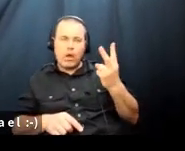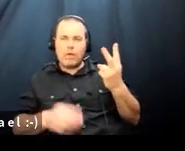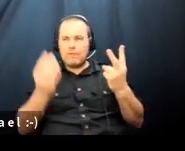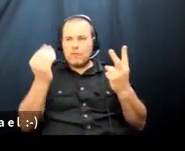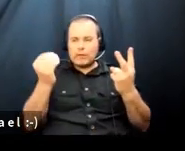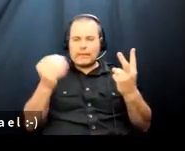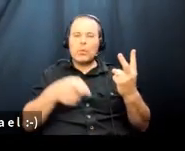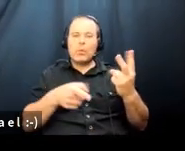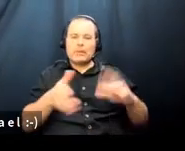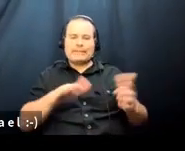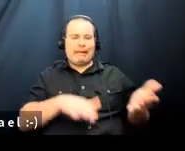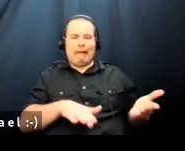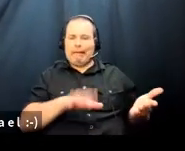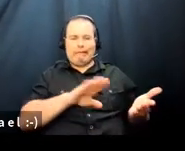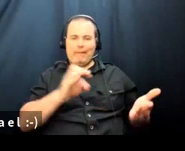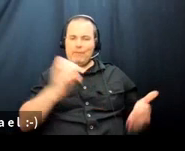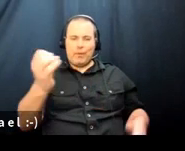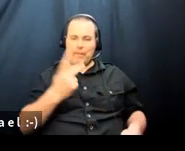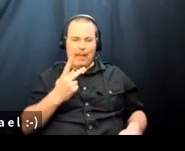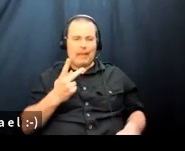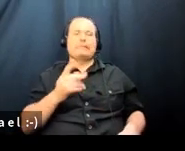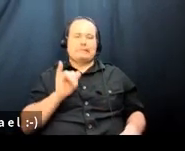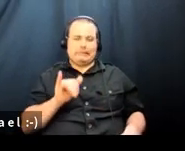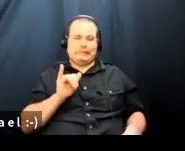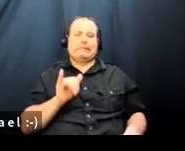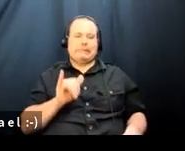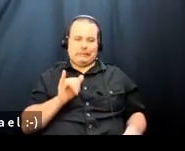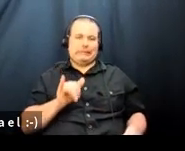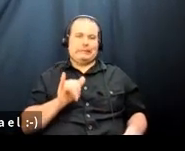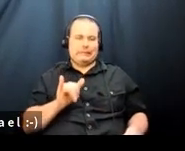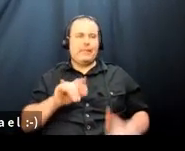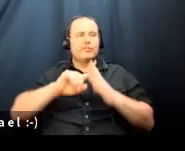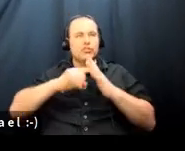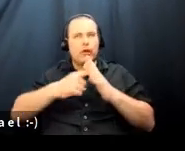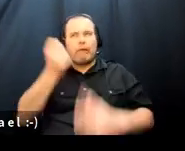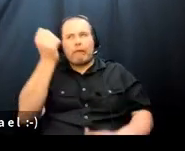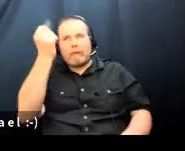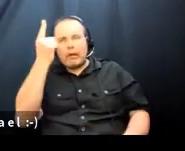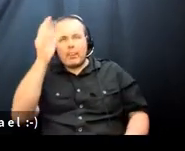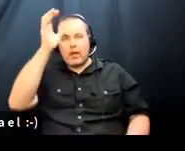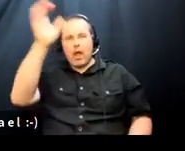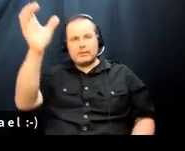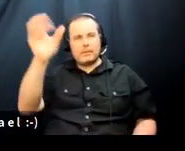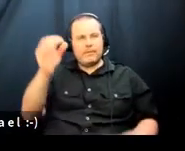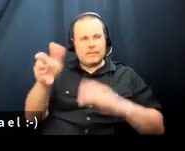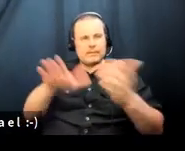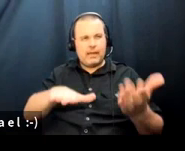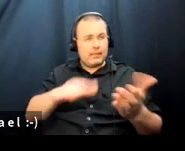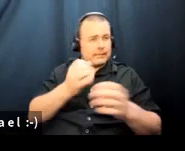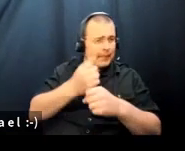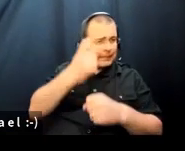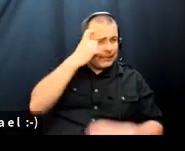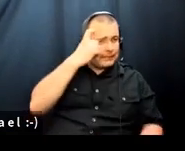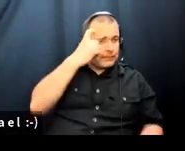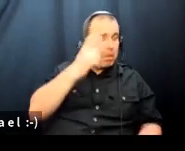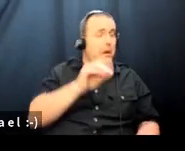the inferential, the abstract part of a concept like death. Does that make sense? That's very interesting.